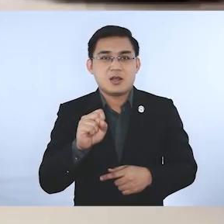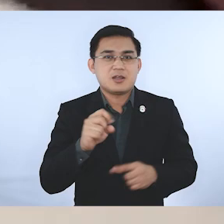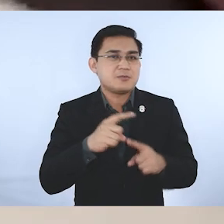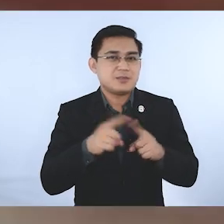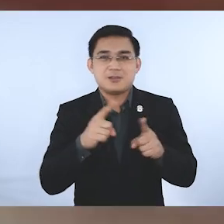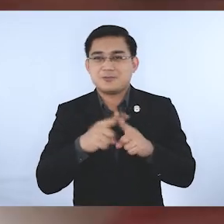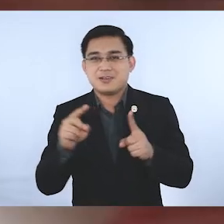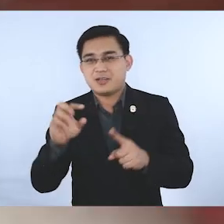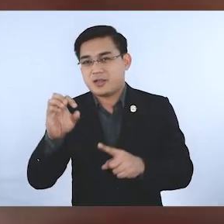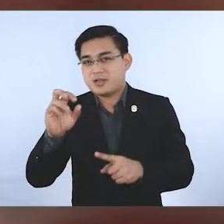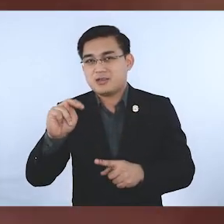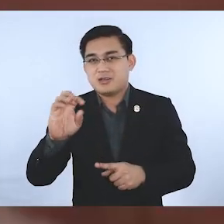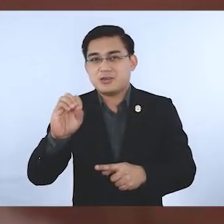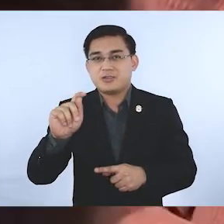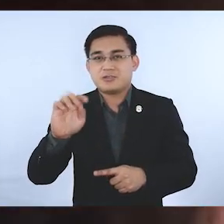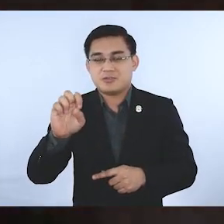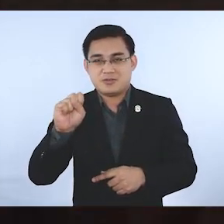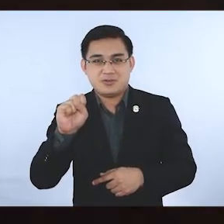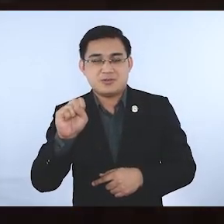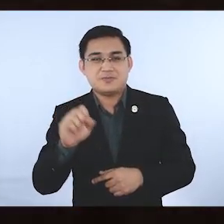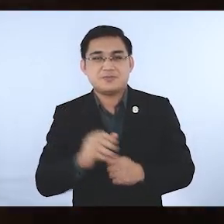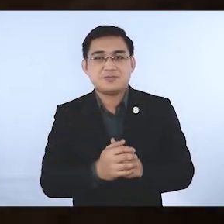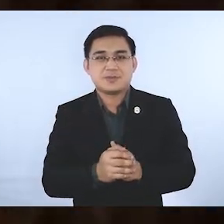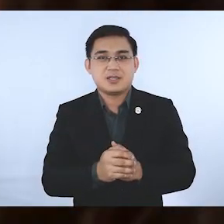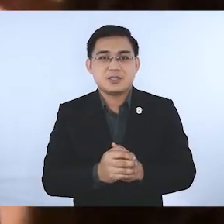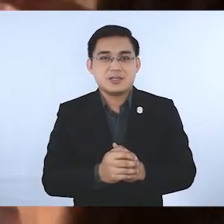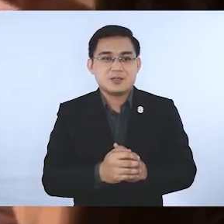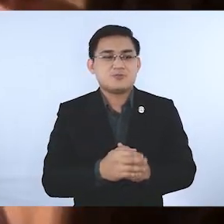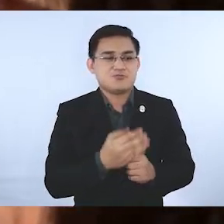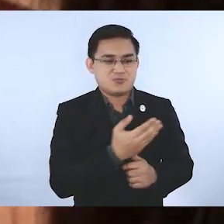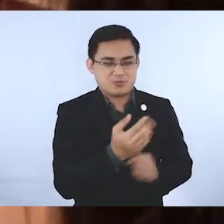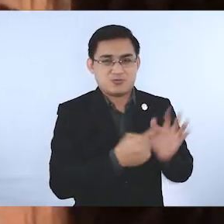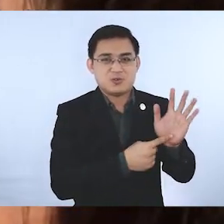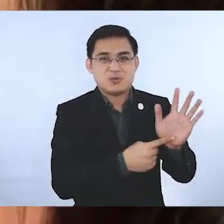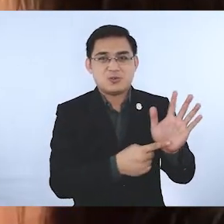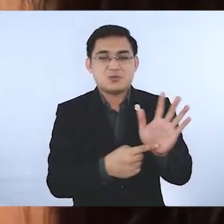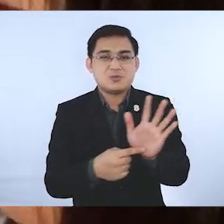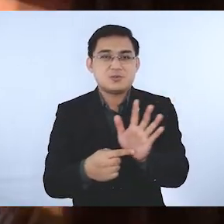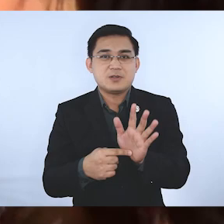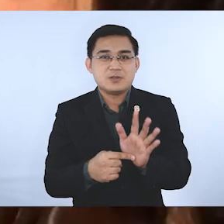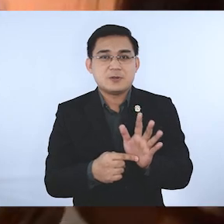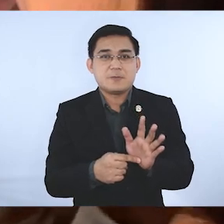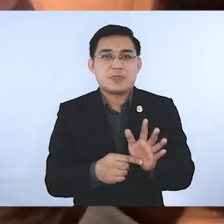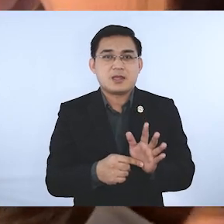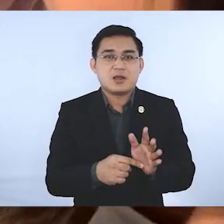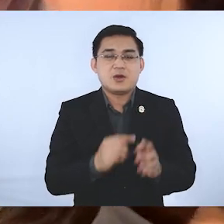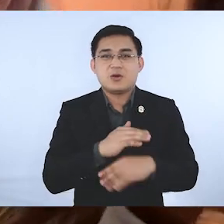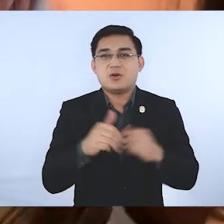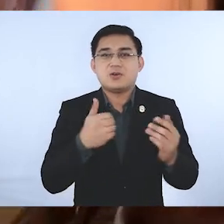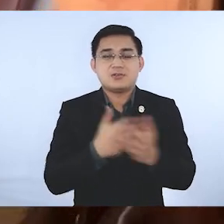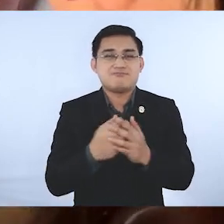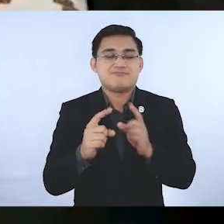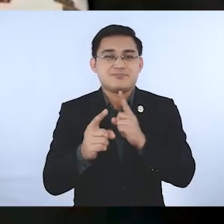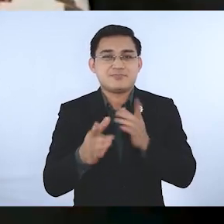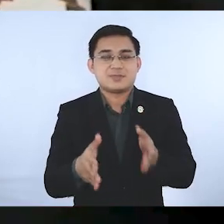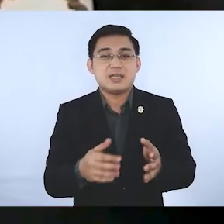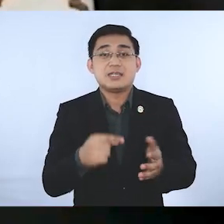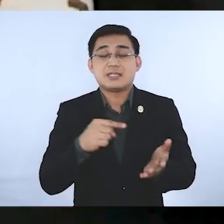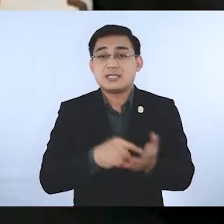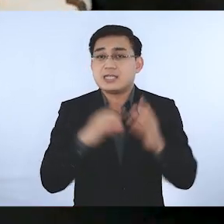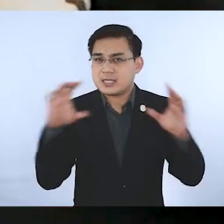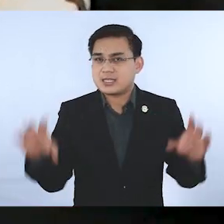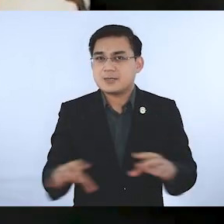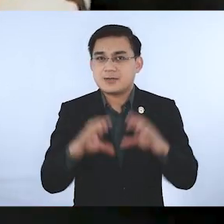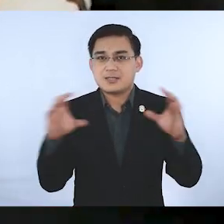quarter note, half note, and eighth note. The care and love shown by Sister Regilie Ann reflected on all in attendance. This